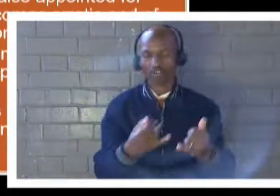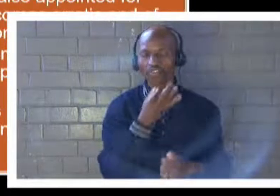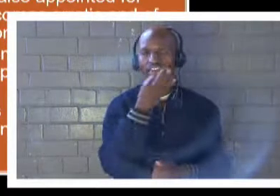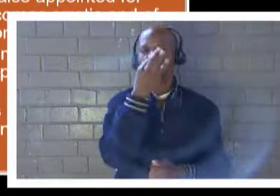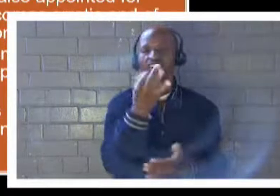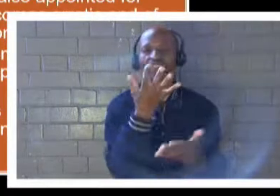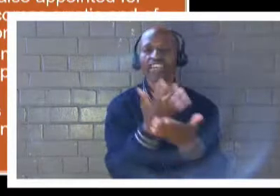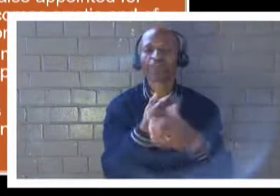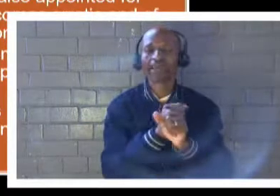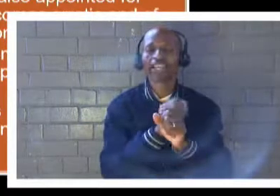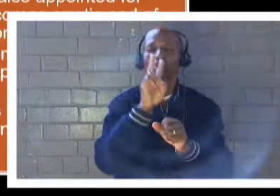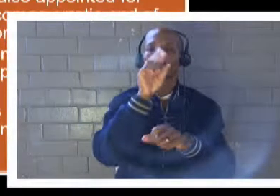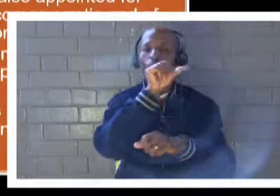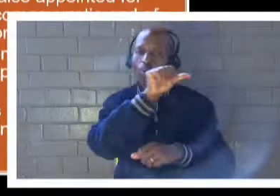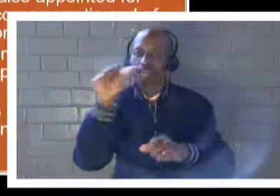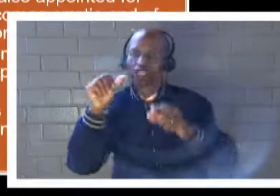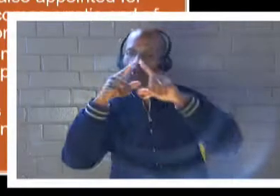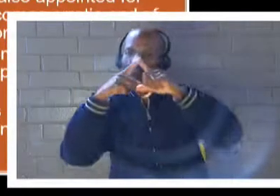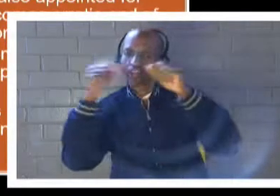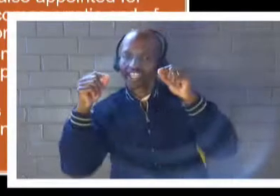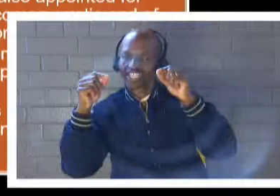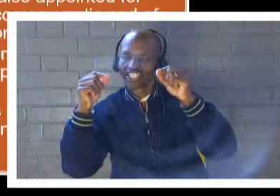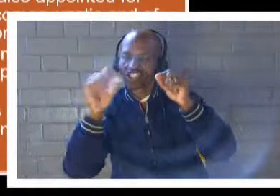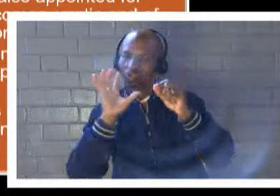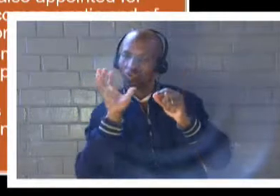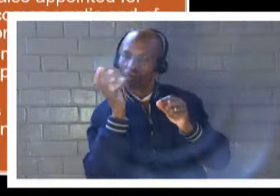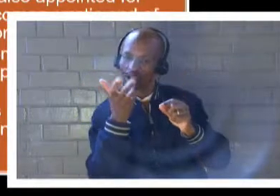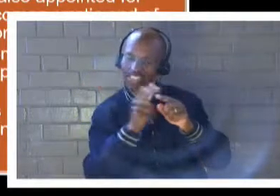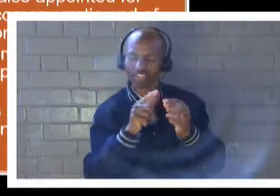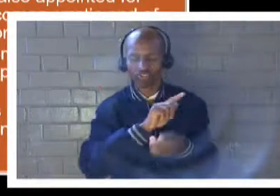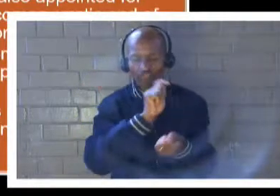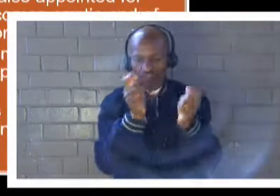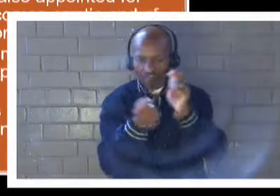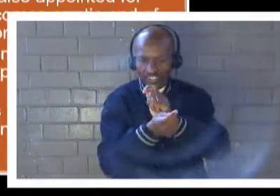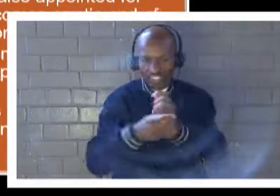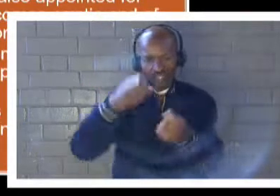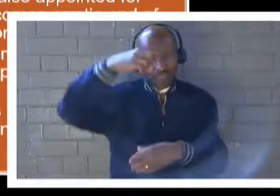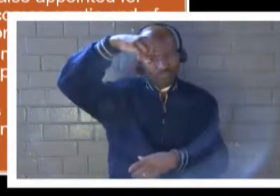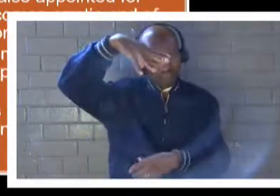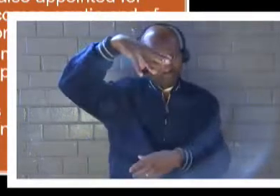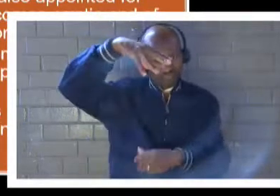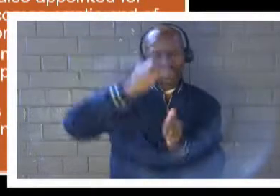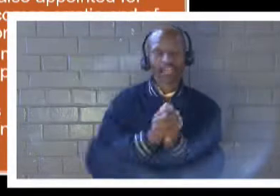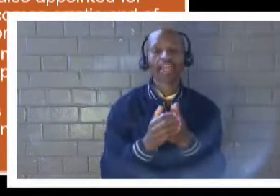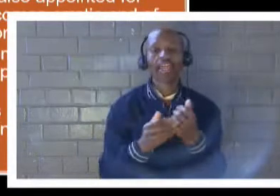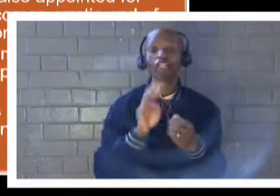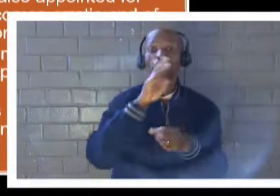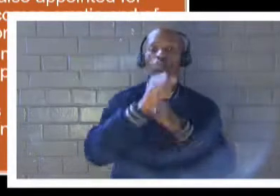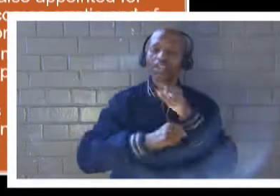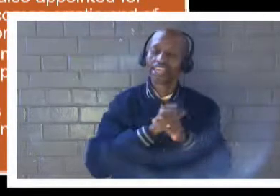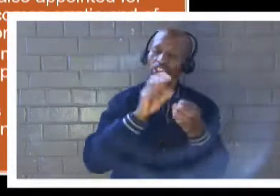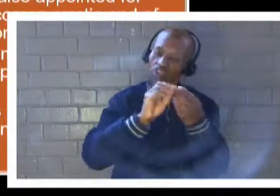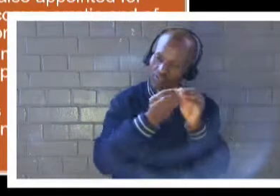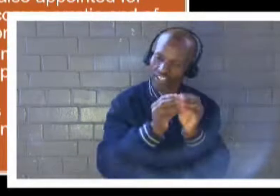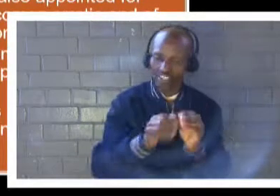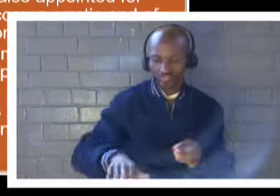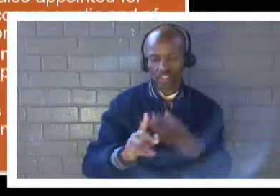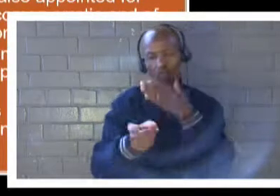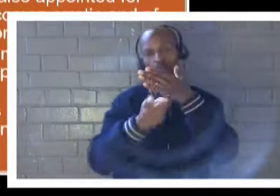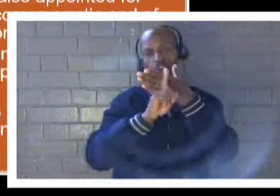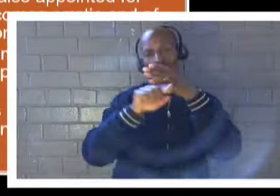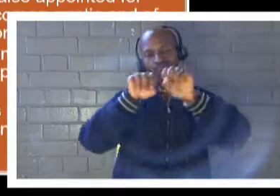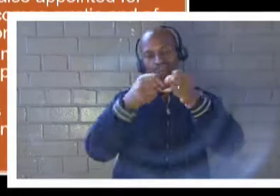that it can take up to 2 weeks to complete a basic work such as replacing a light bulb and up to 2 years to repair shattered